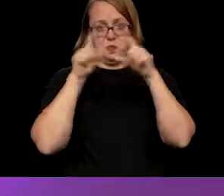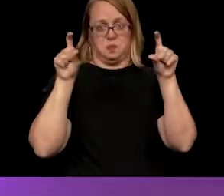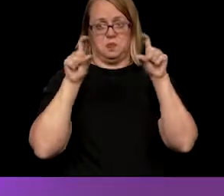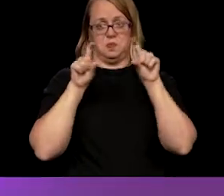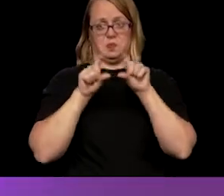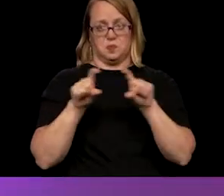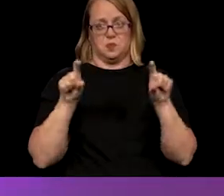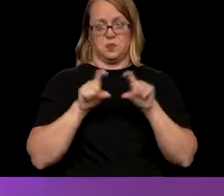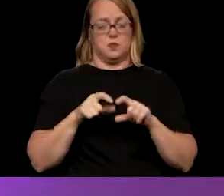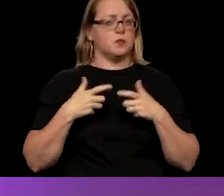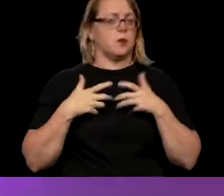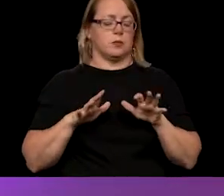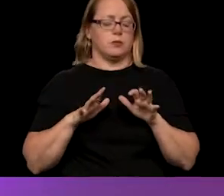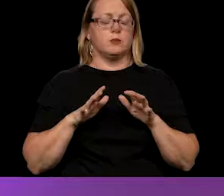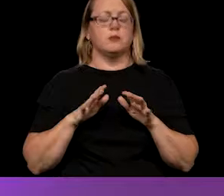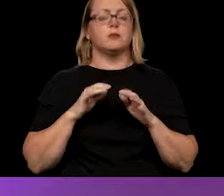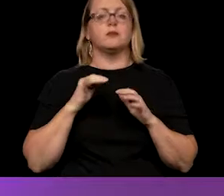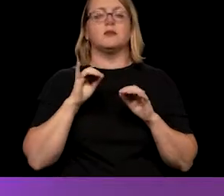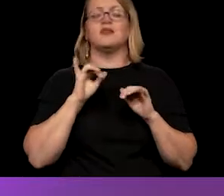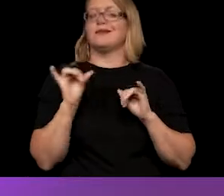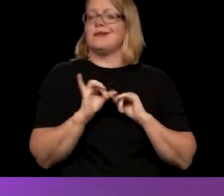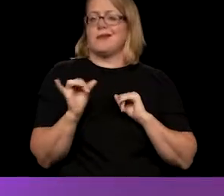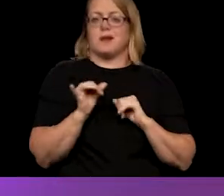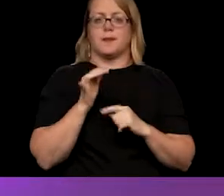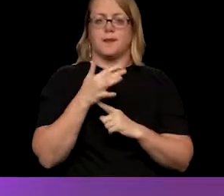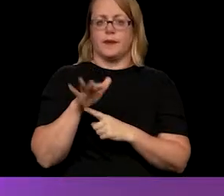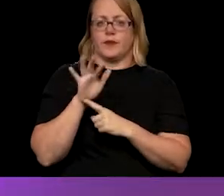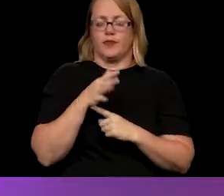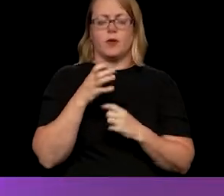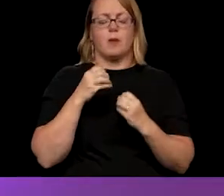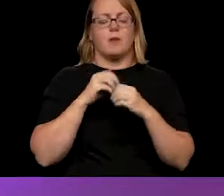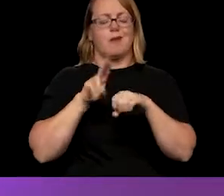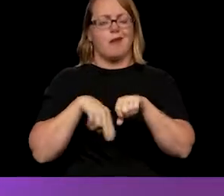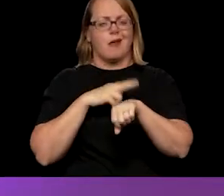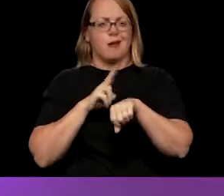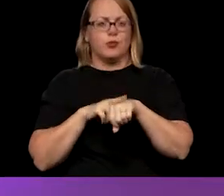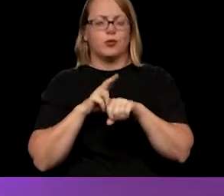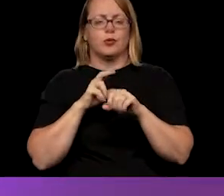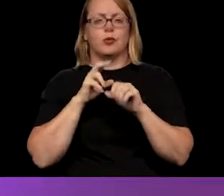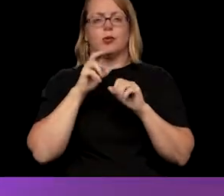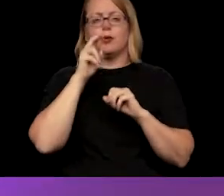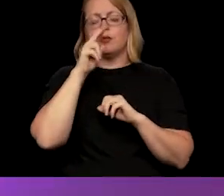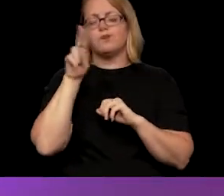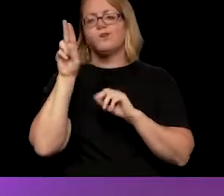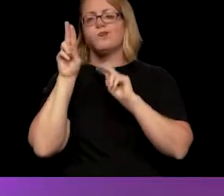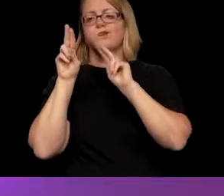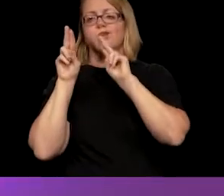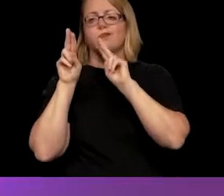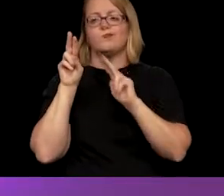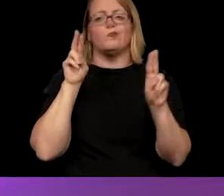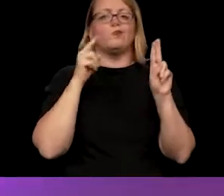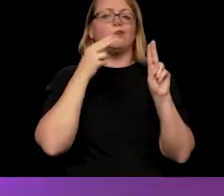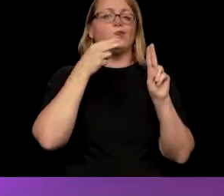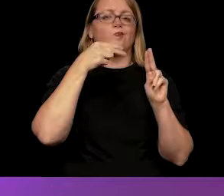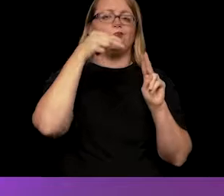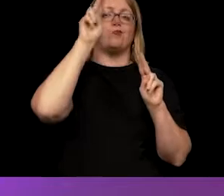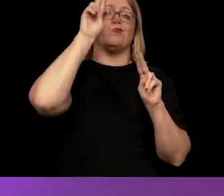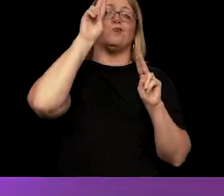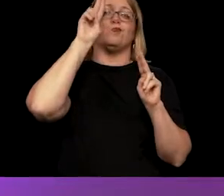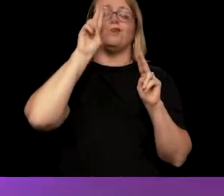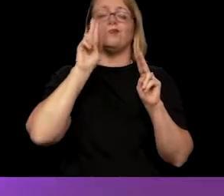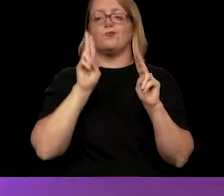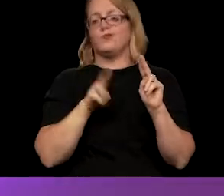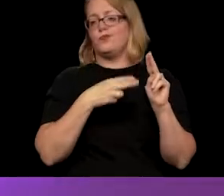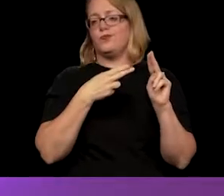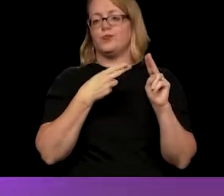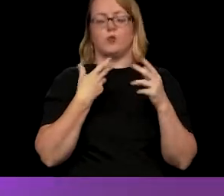actually want to move your wrist, move your arm. Make sure the paintbrush changes direction. That will give it more